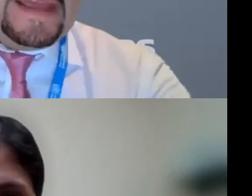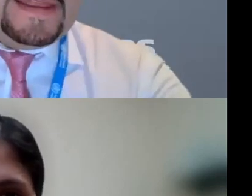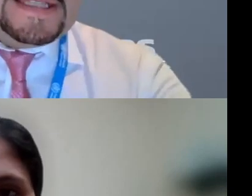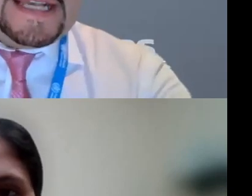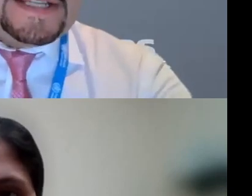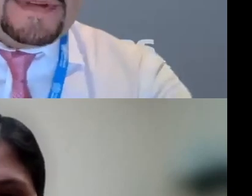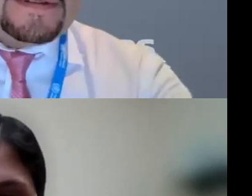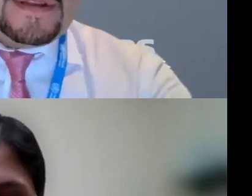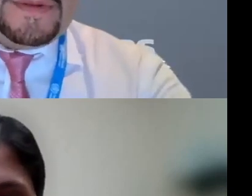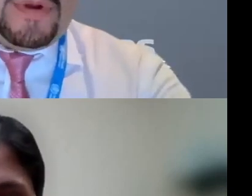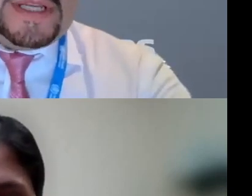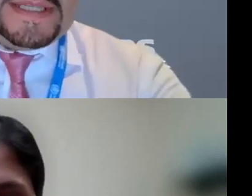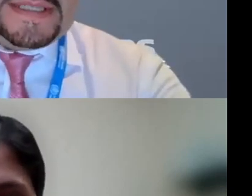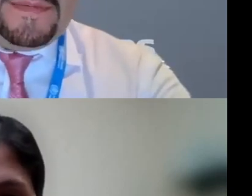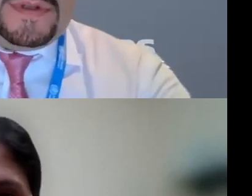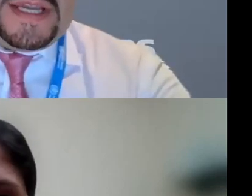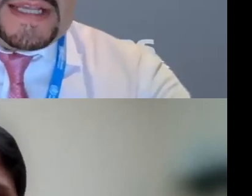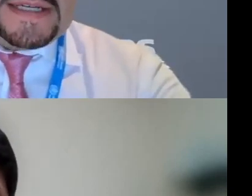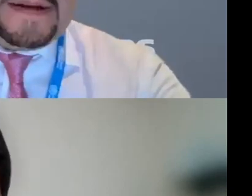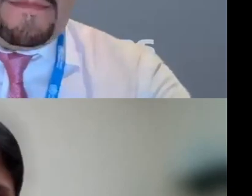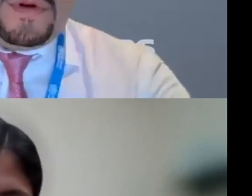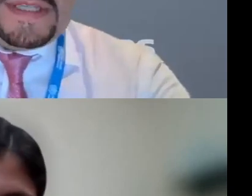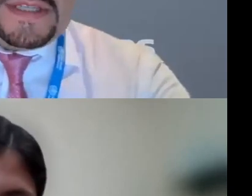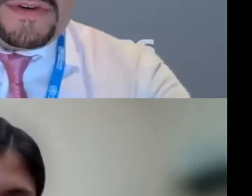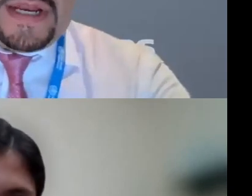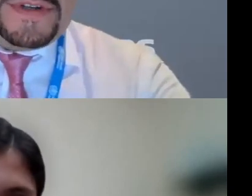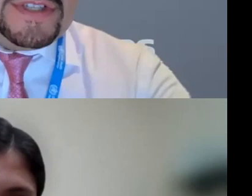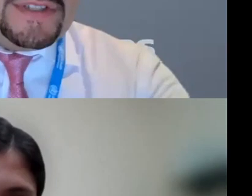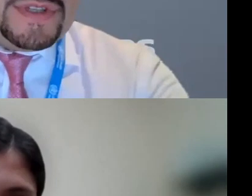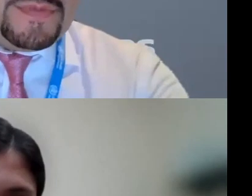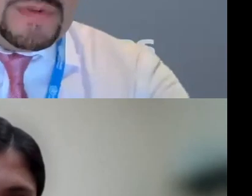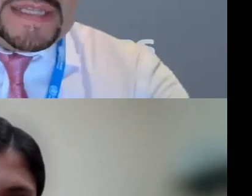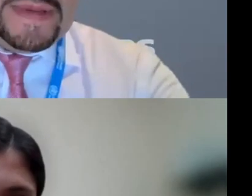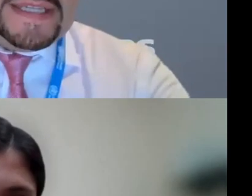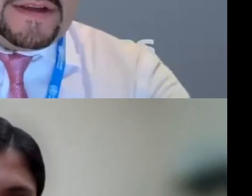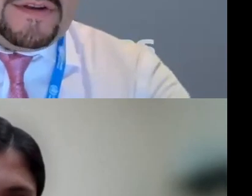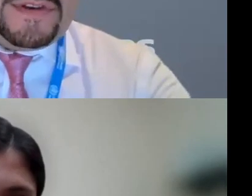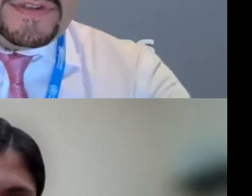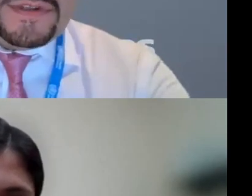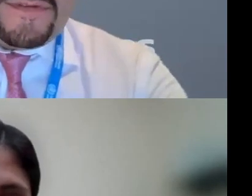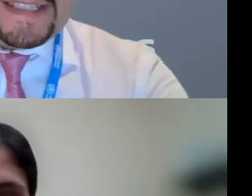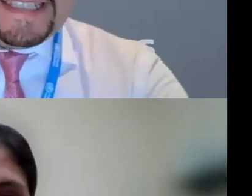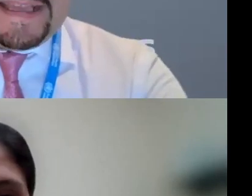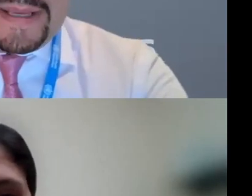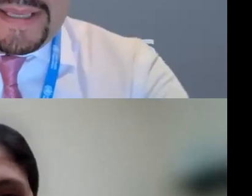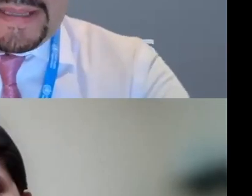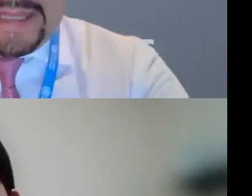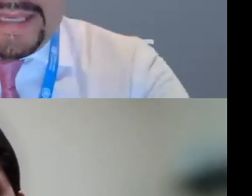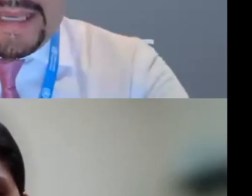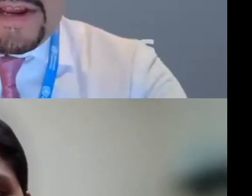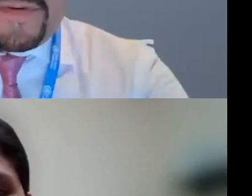integrated disaster risk reduction policies and multi-hazard, multisectoral emergency response plans based on the results of a